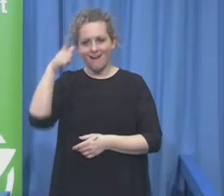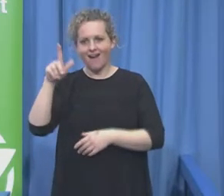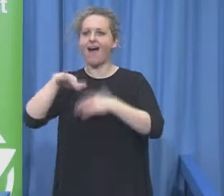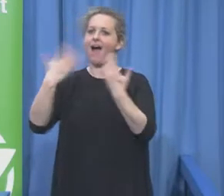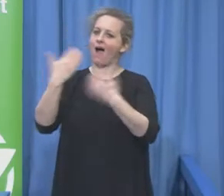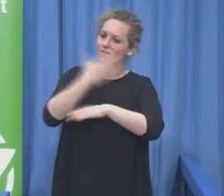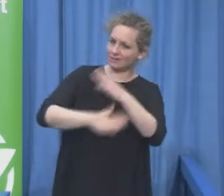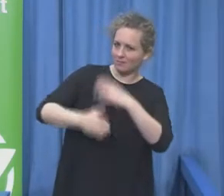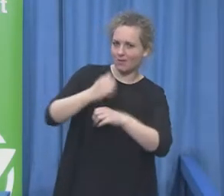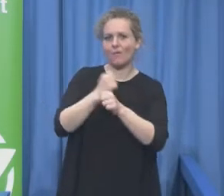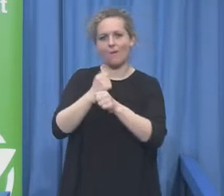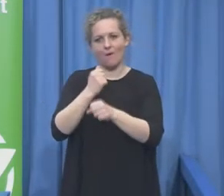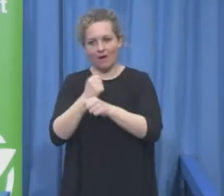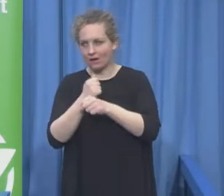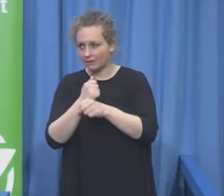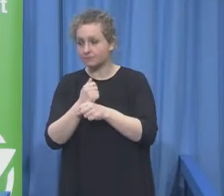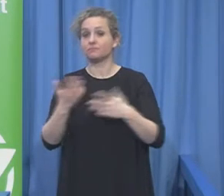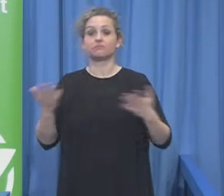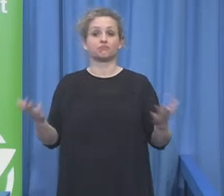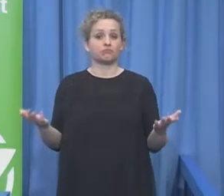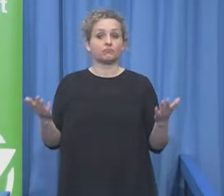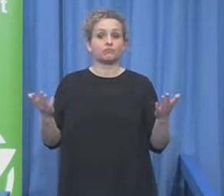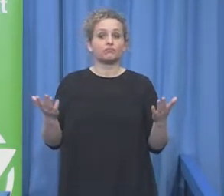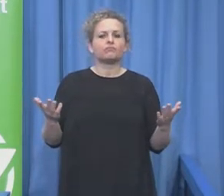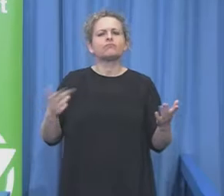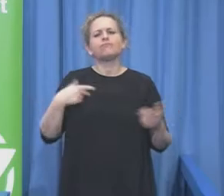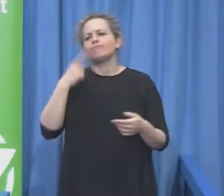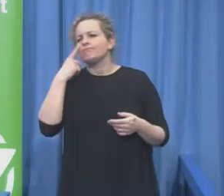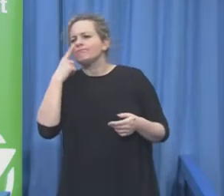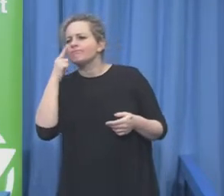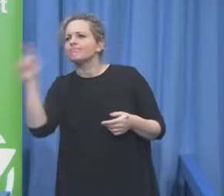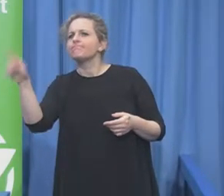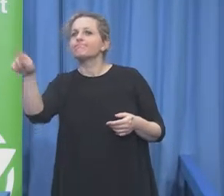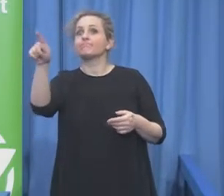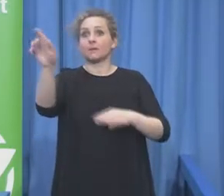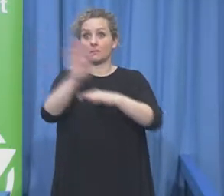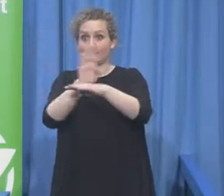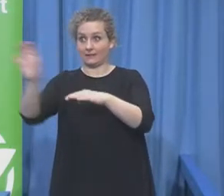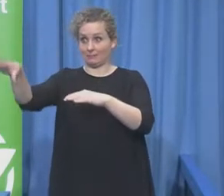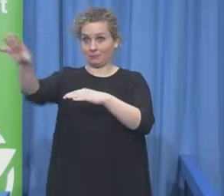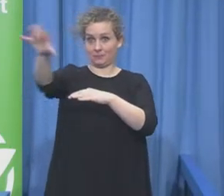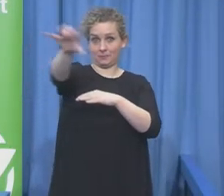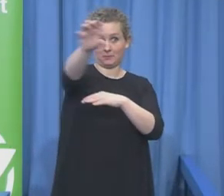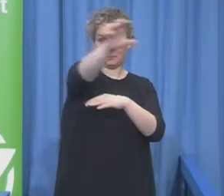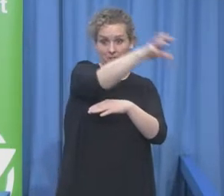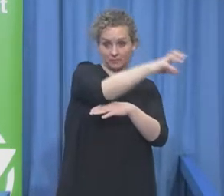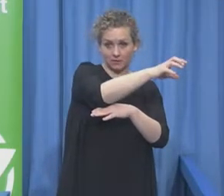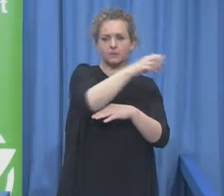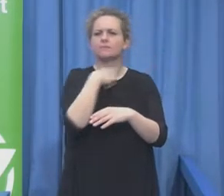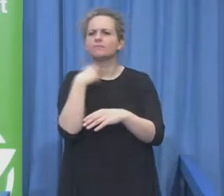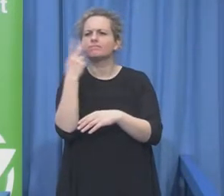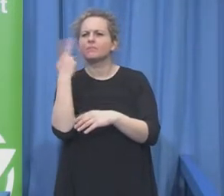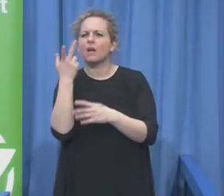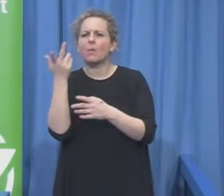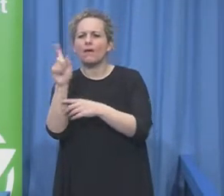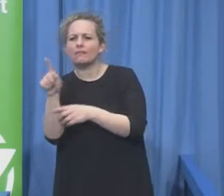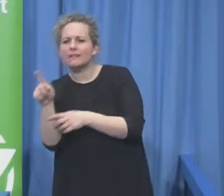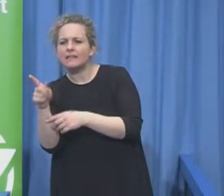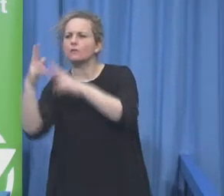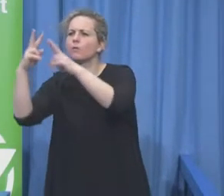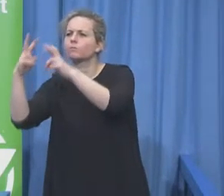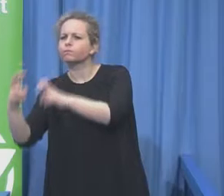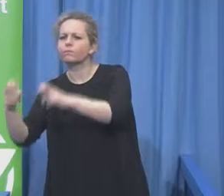now Google has planned to take at least 25% of their people, of their employees across sectors, even the facility